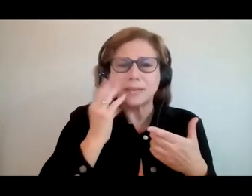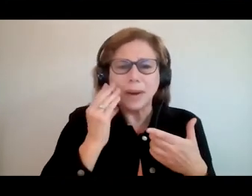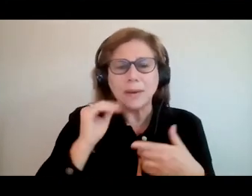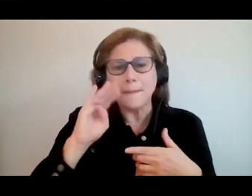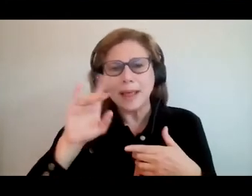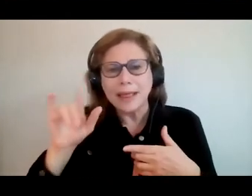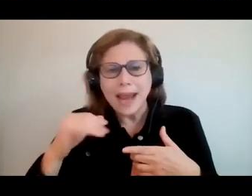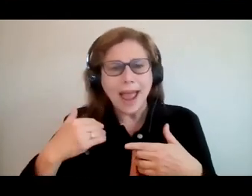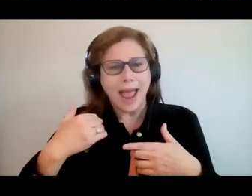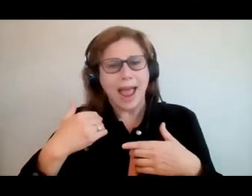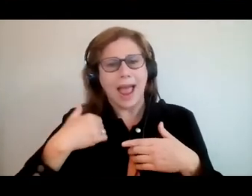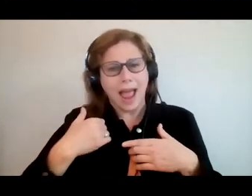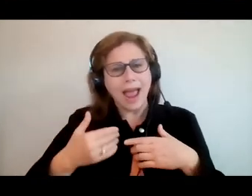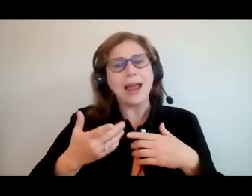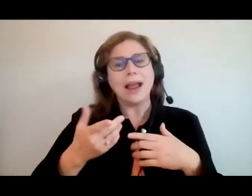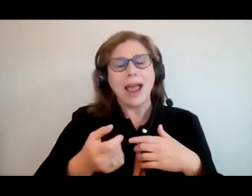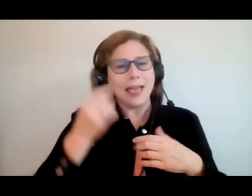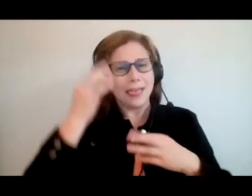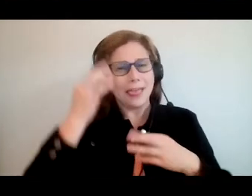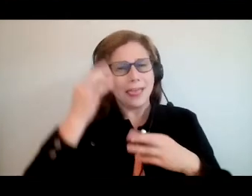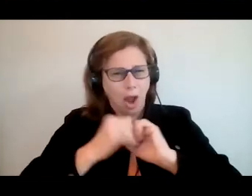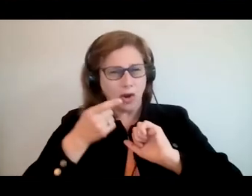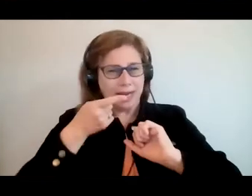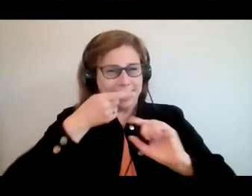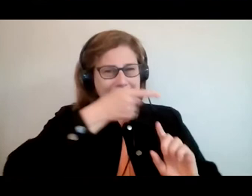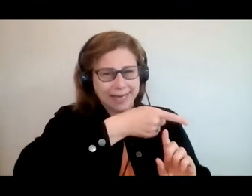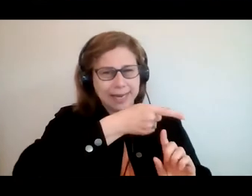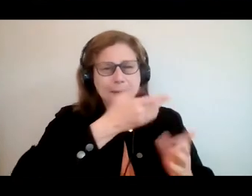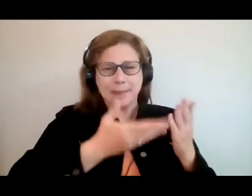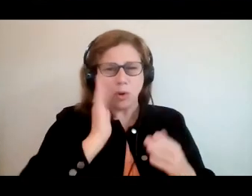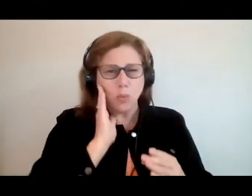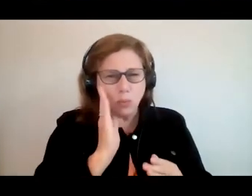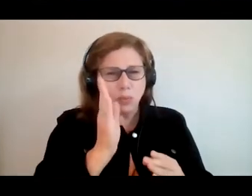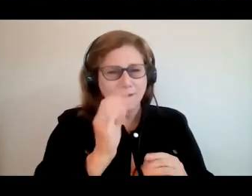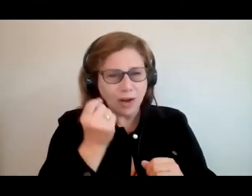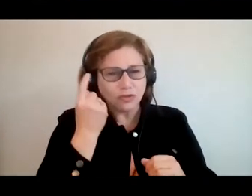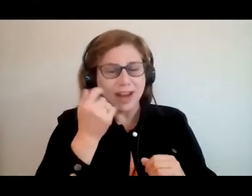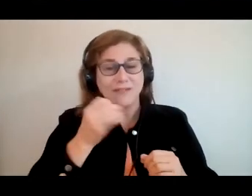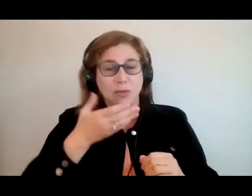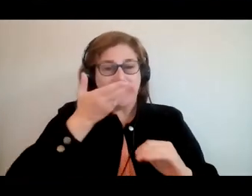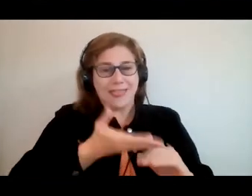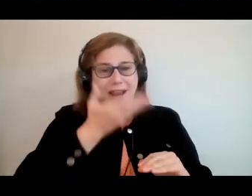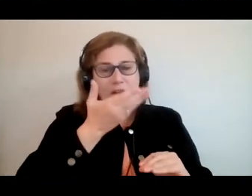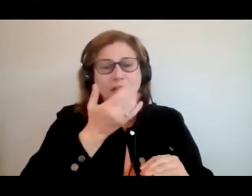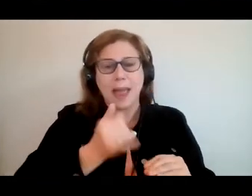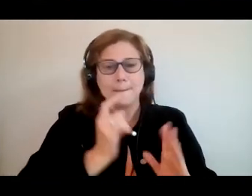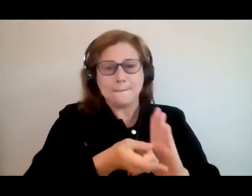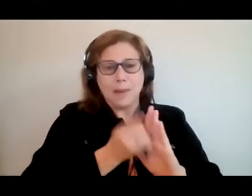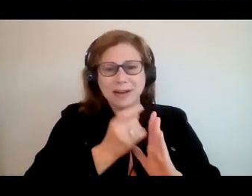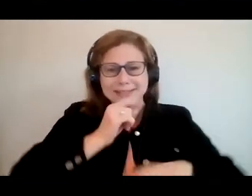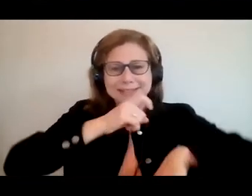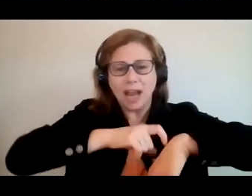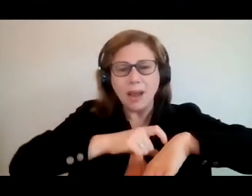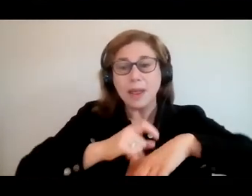us about how he might understand himself if he were there in that moment in time, or that beautiful moment where